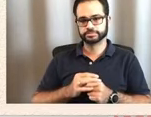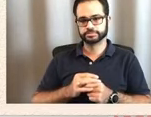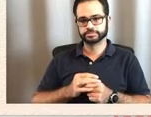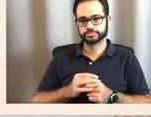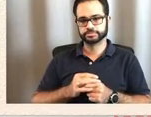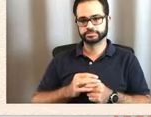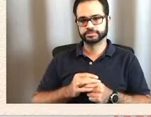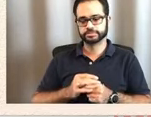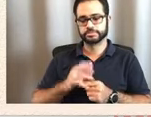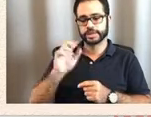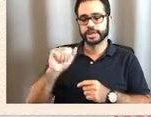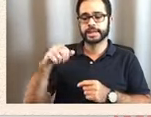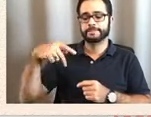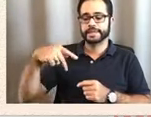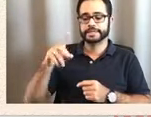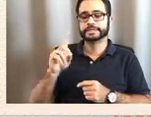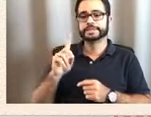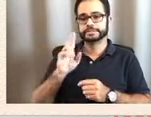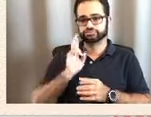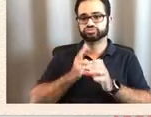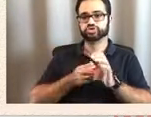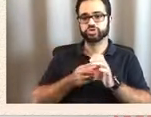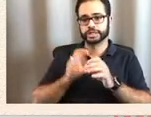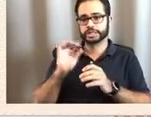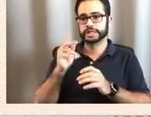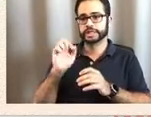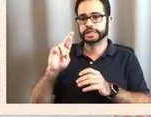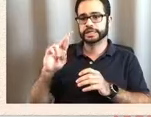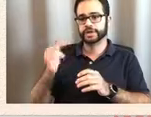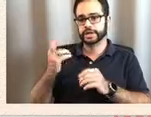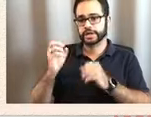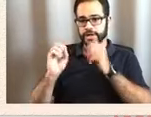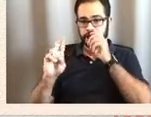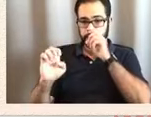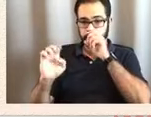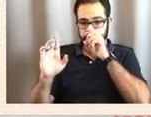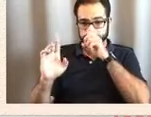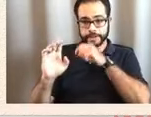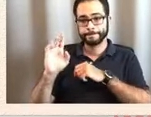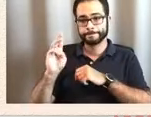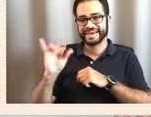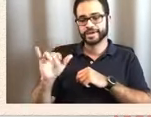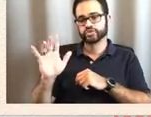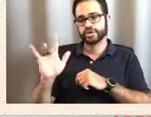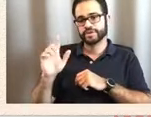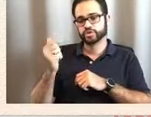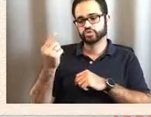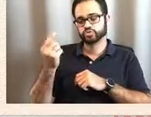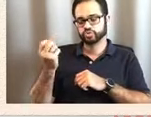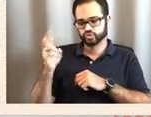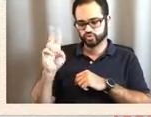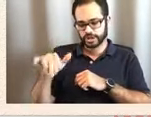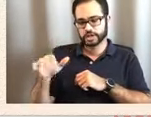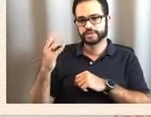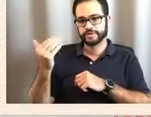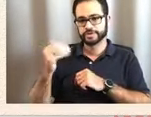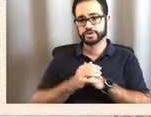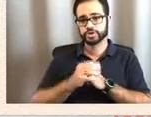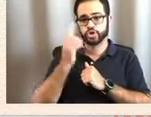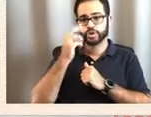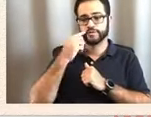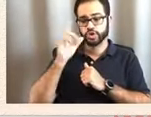APD joined the Clearinghouse May 25, 2015. The purpose of the Clearinghouse is to provide a single data source